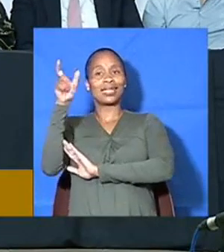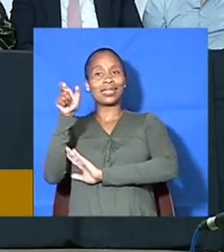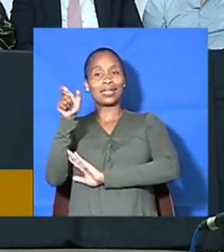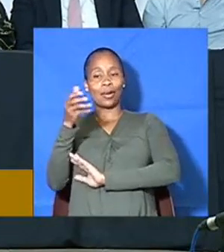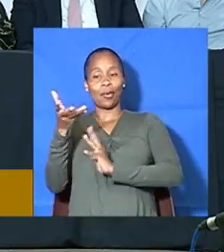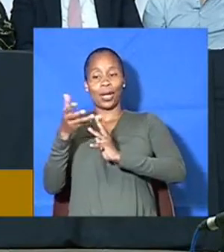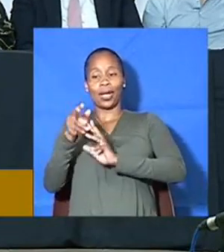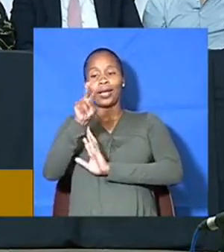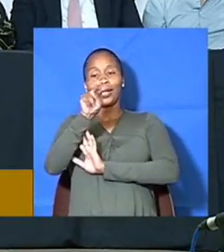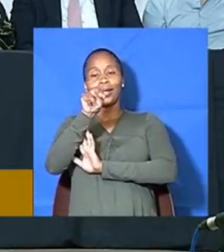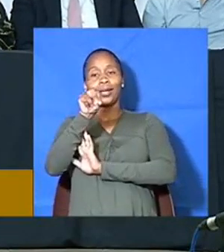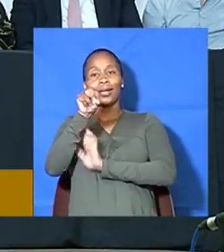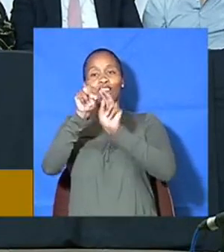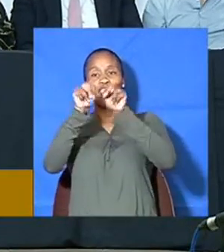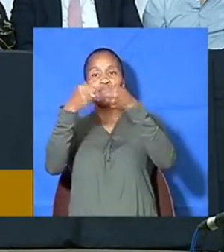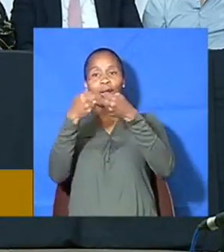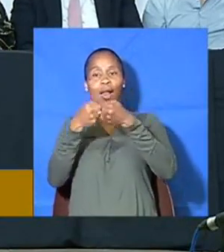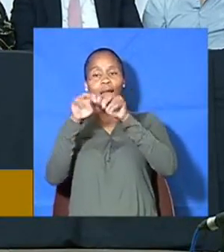members